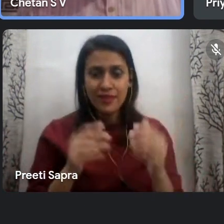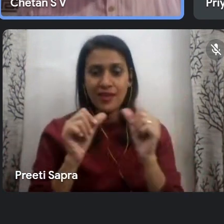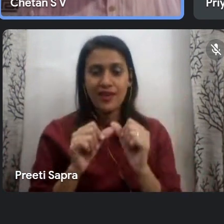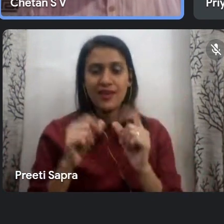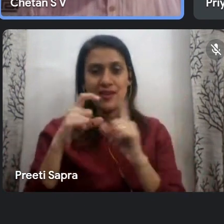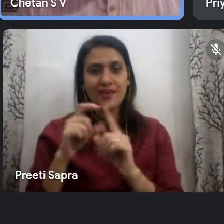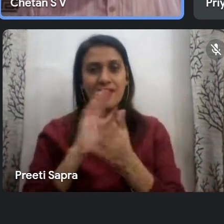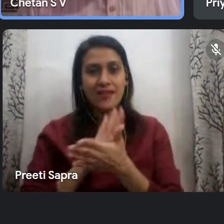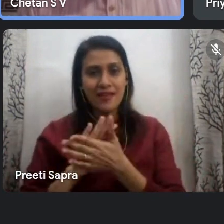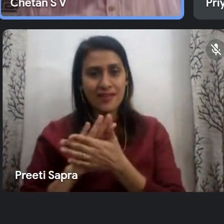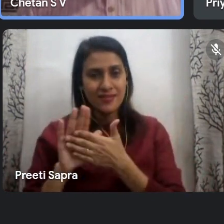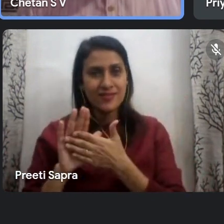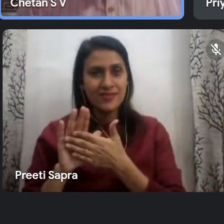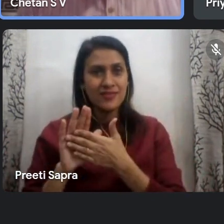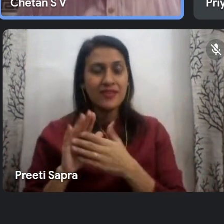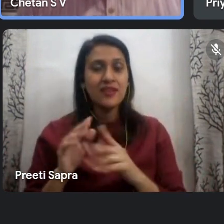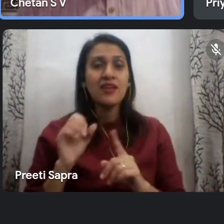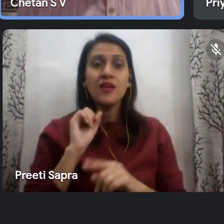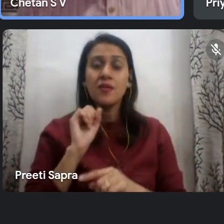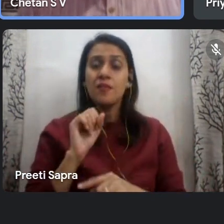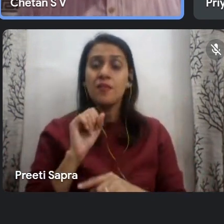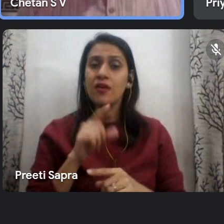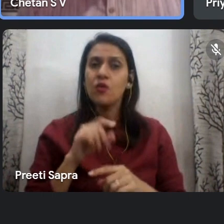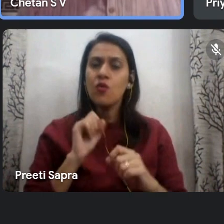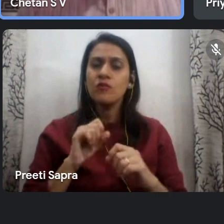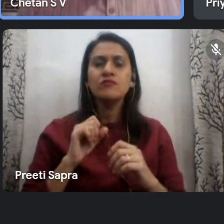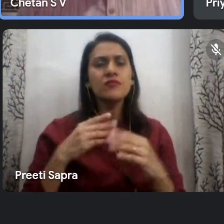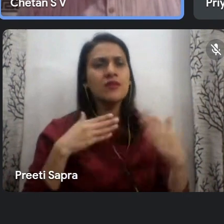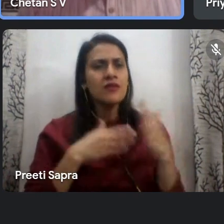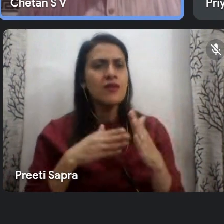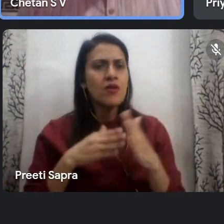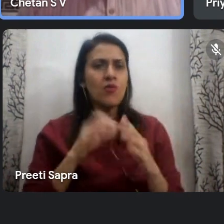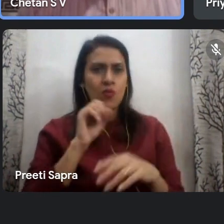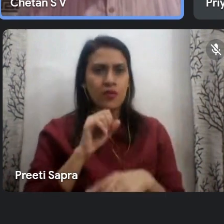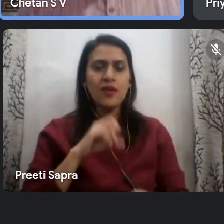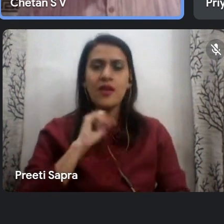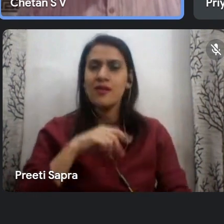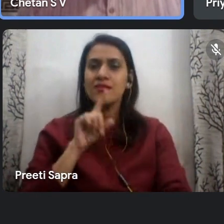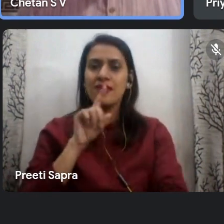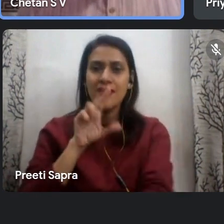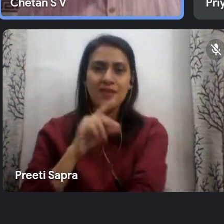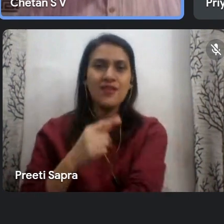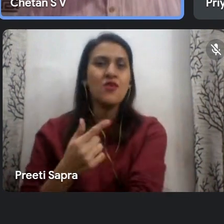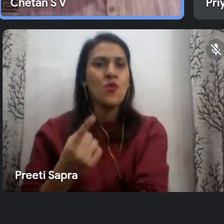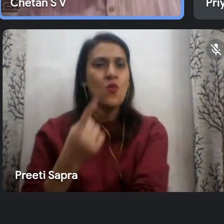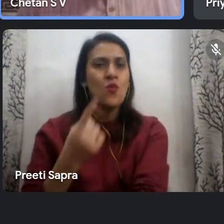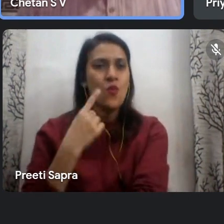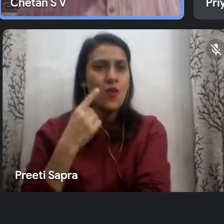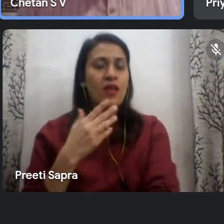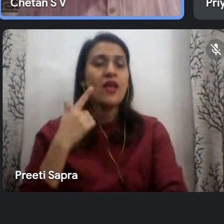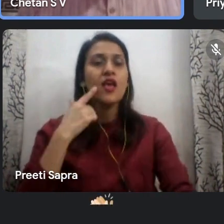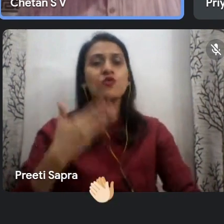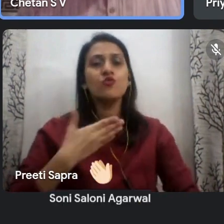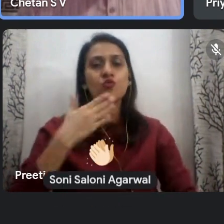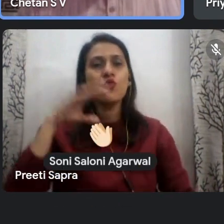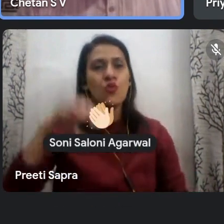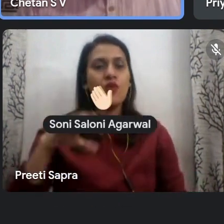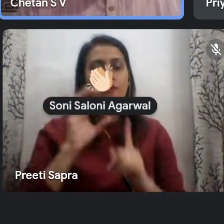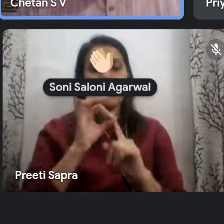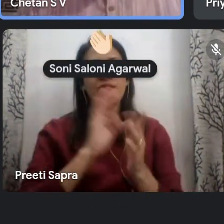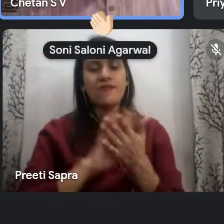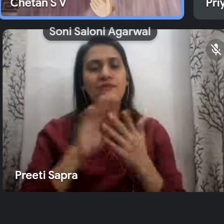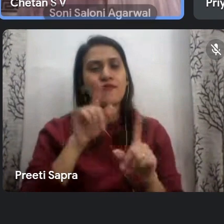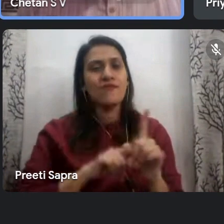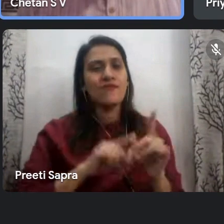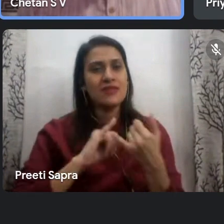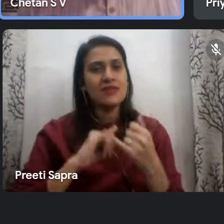dyslexia challenges. At 18, he designed a telescope dome at the Indian Institute of Astrophysics. As